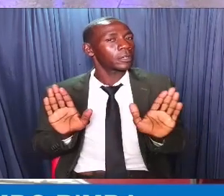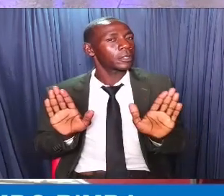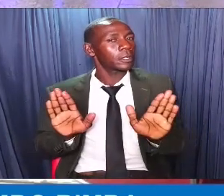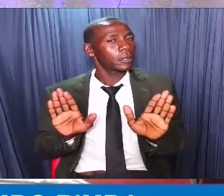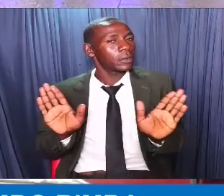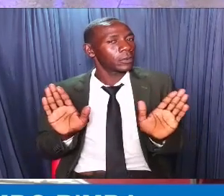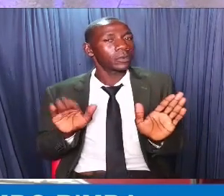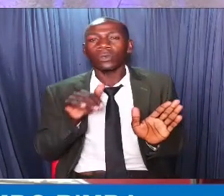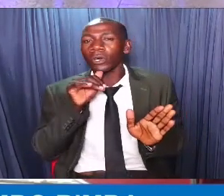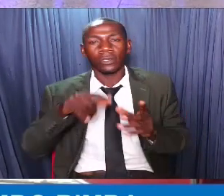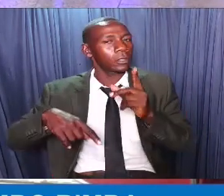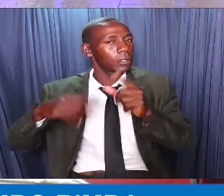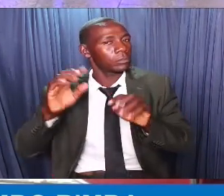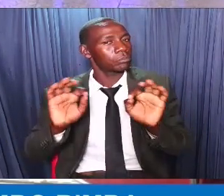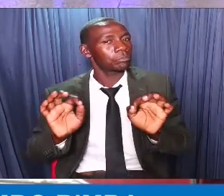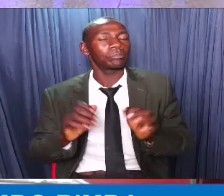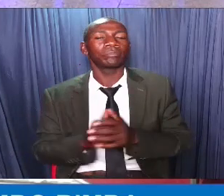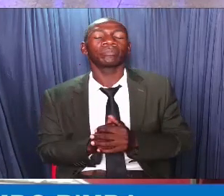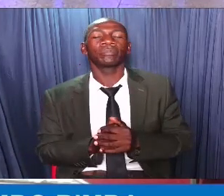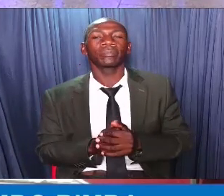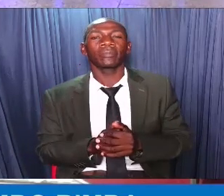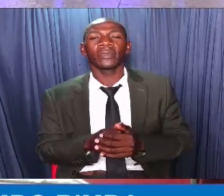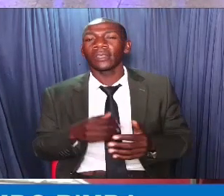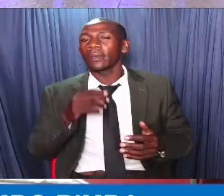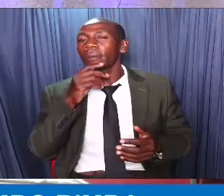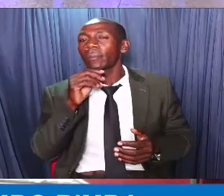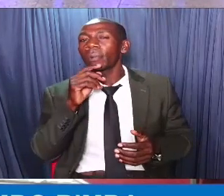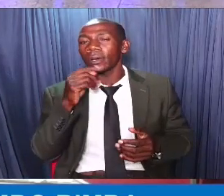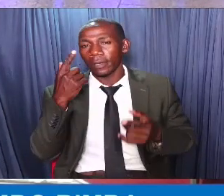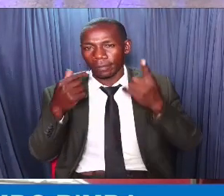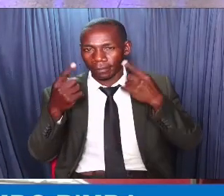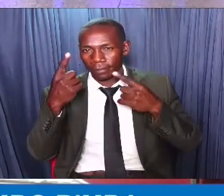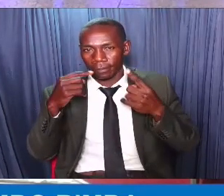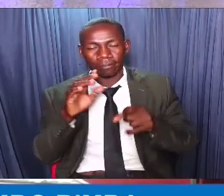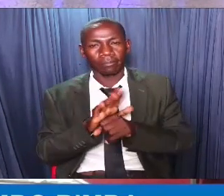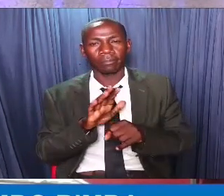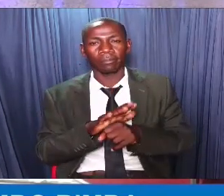is it. You will never succeed. Ah, kijana akatoka machozi. The boy wept.